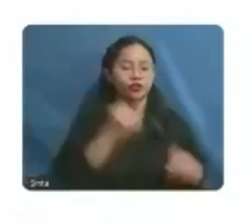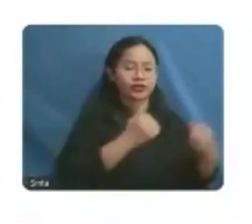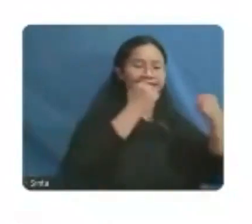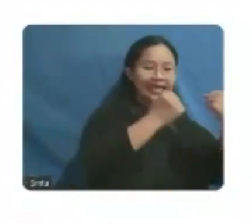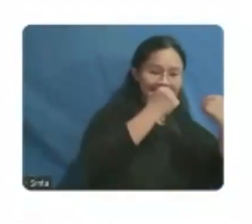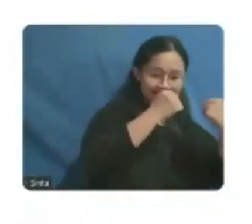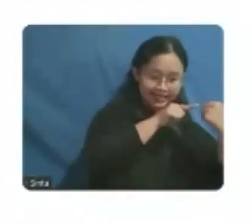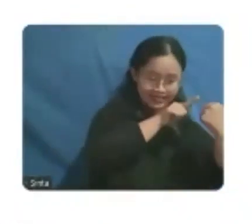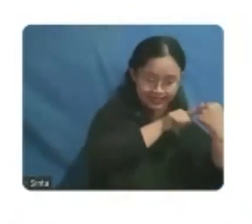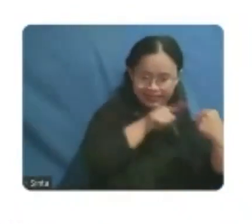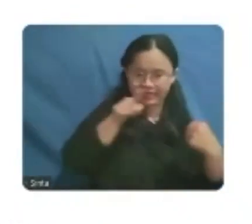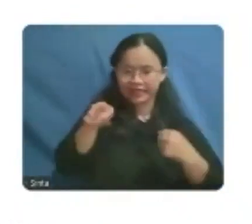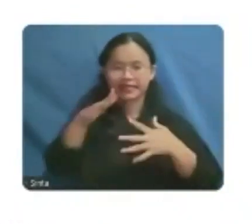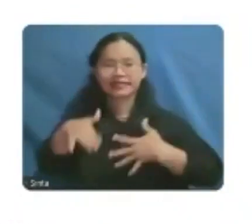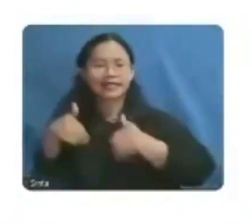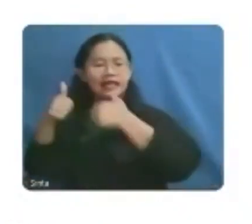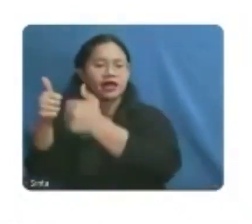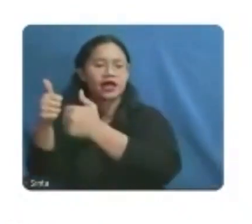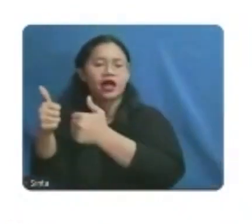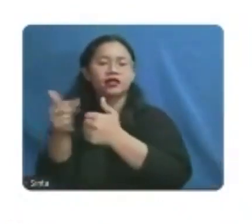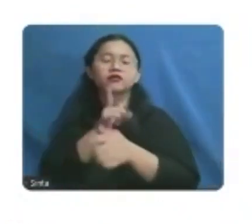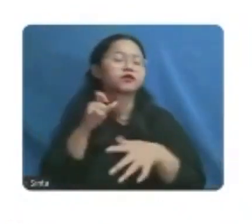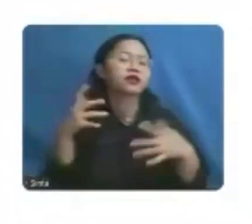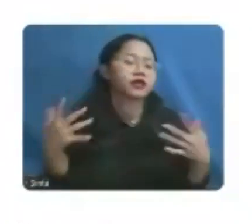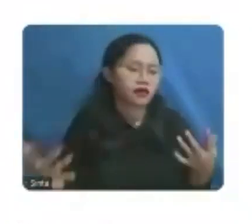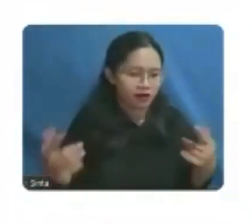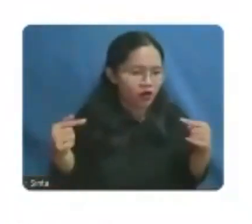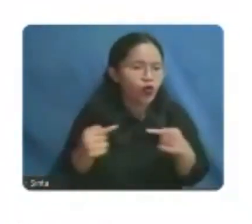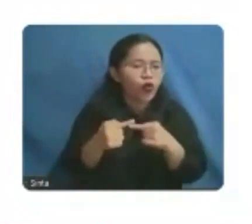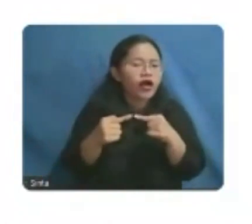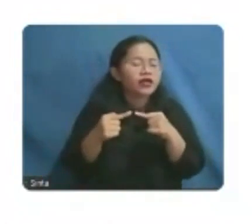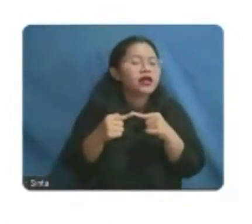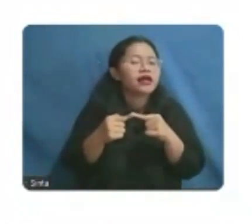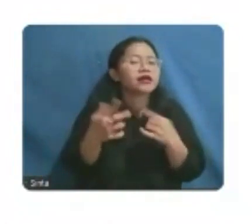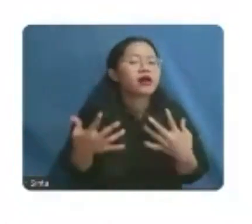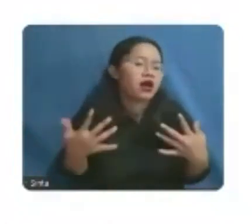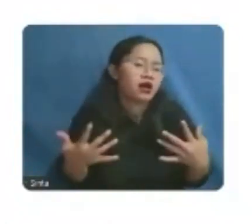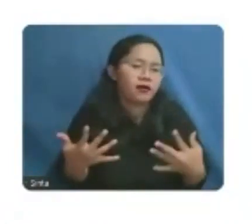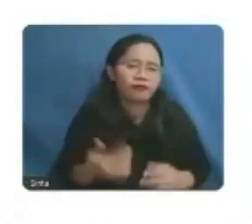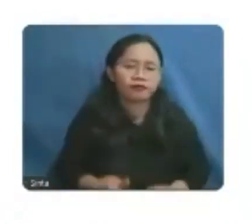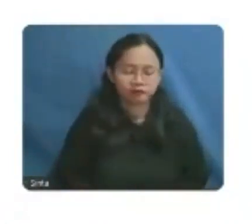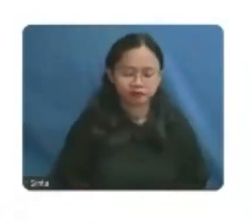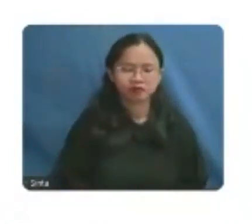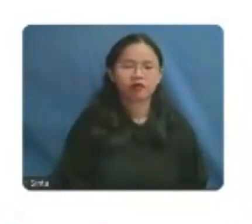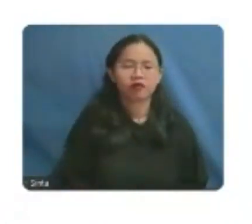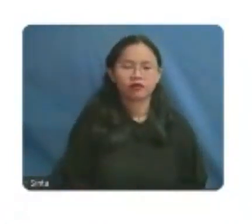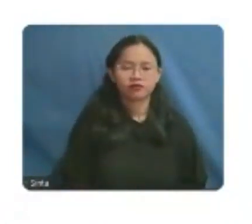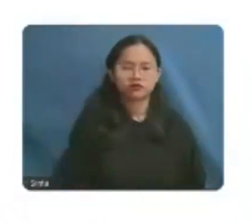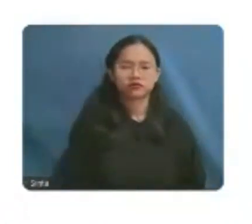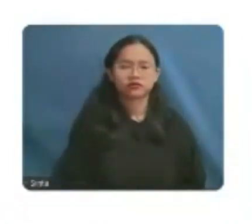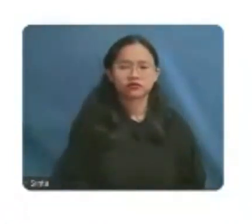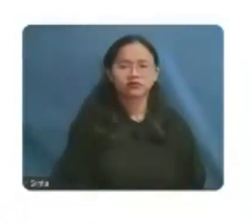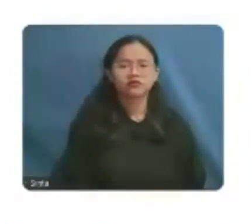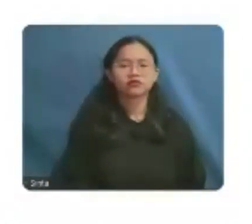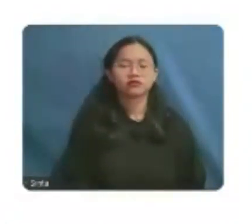you. So I'm assuming that when we talk about welfare, we are talking about the kind of socioeconomic